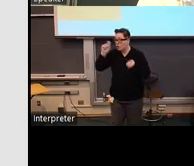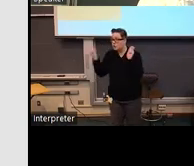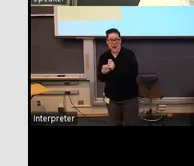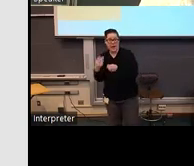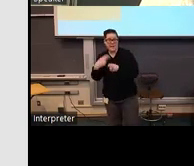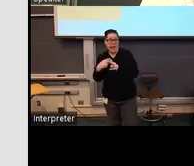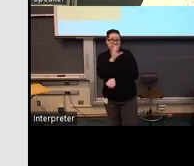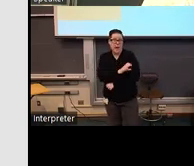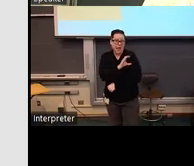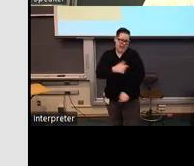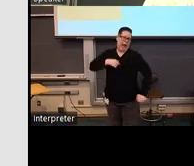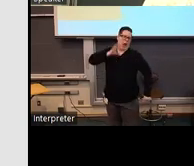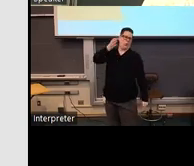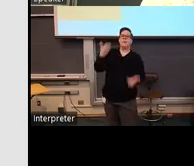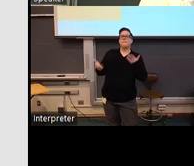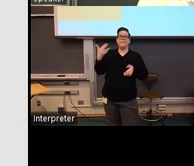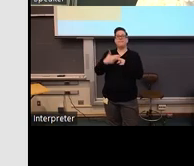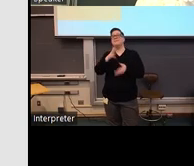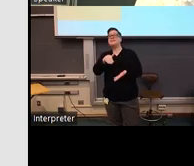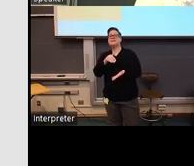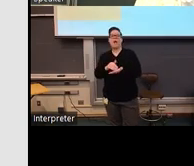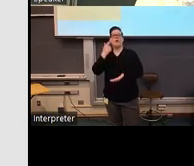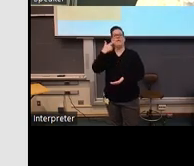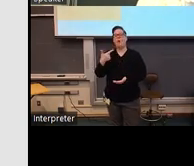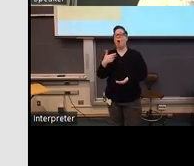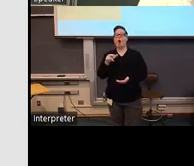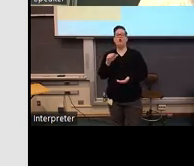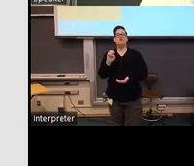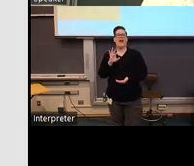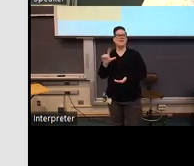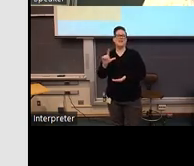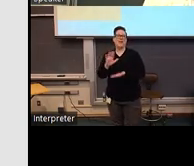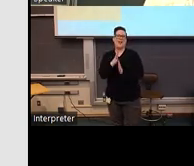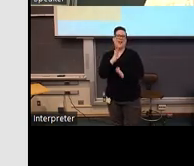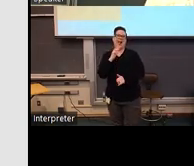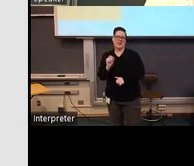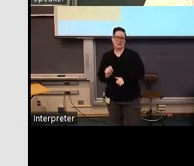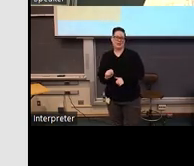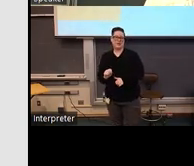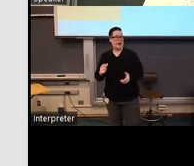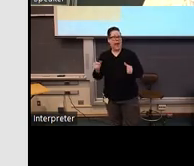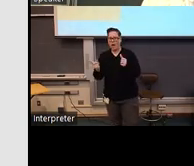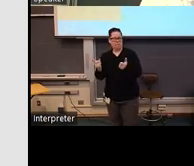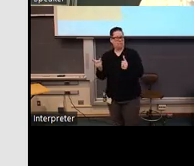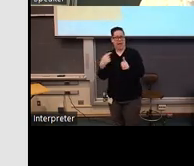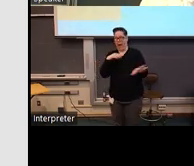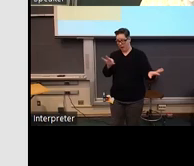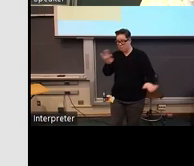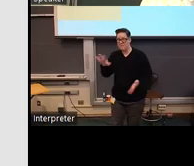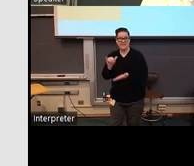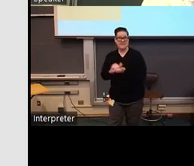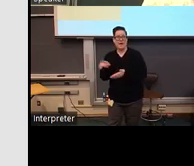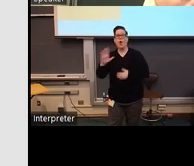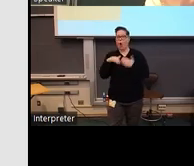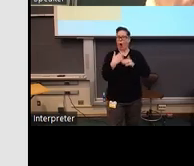clinic, I'd probably name it to the Center for Graceful Aging. And as soon as I say that, all of